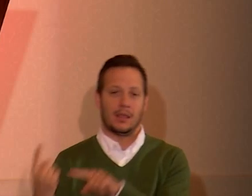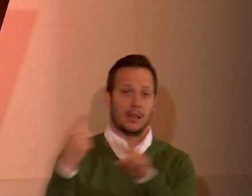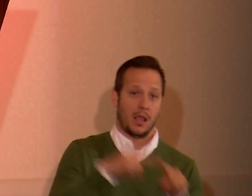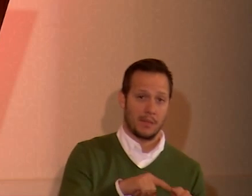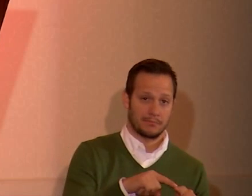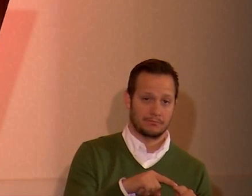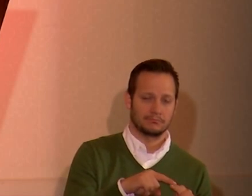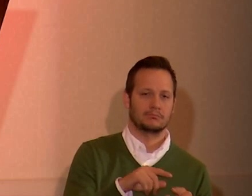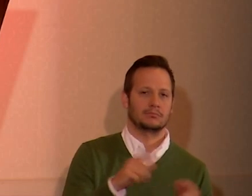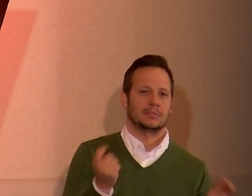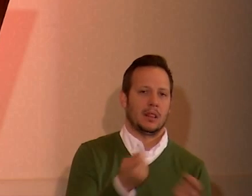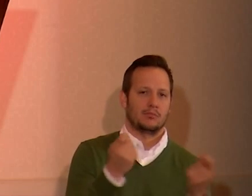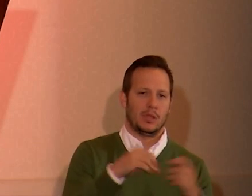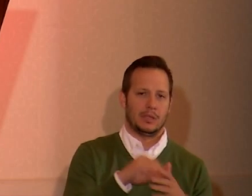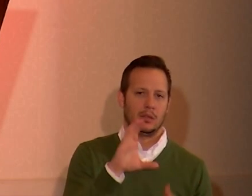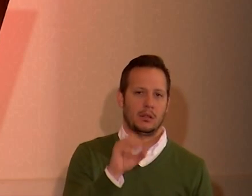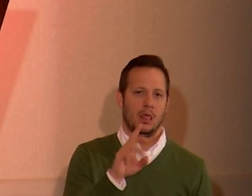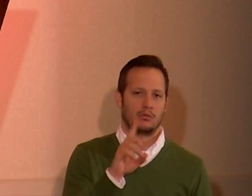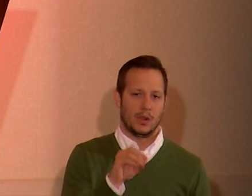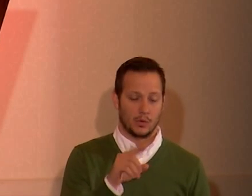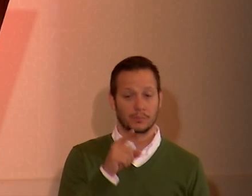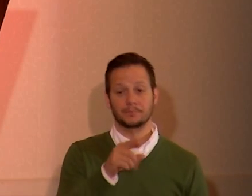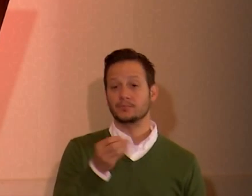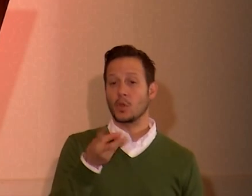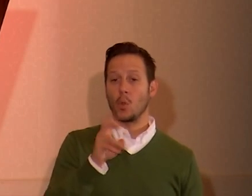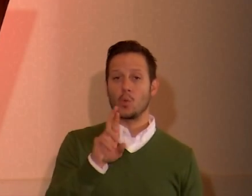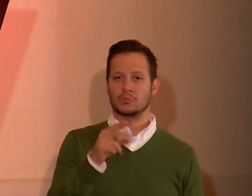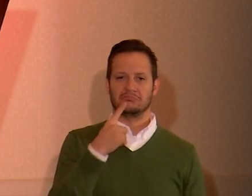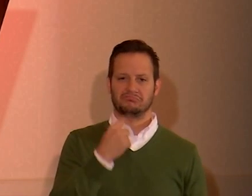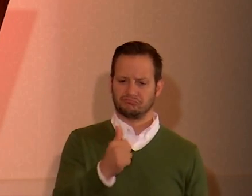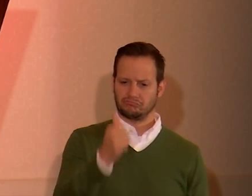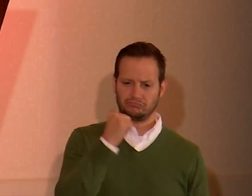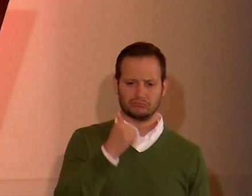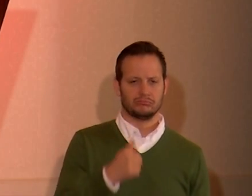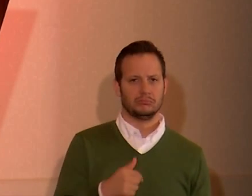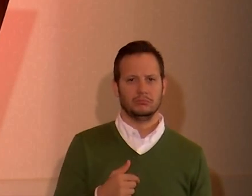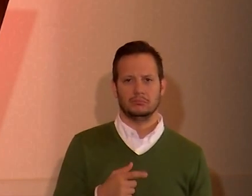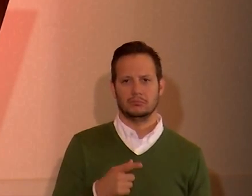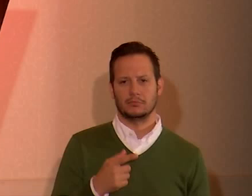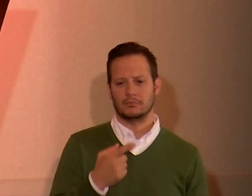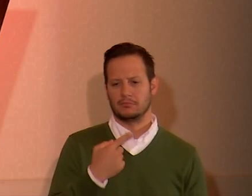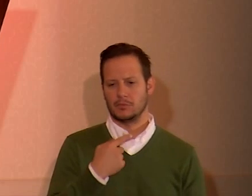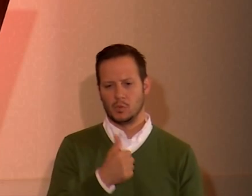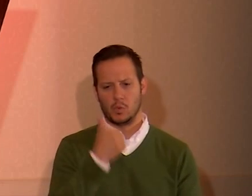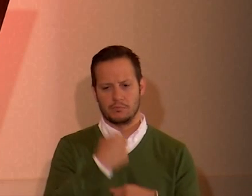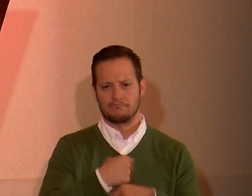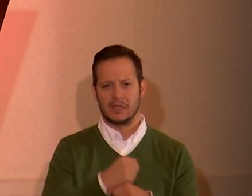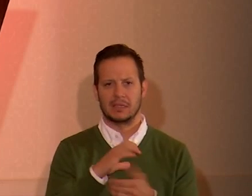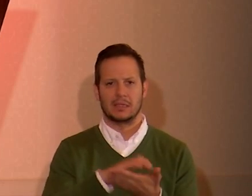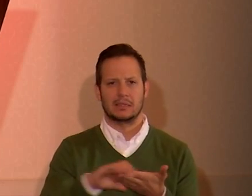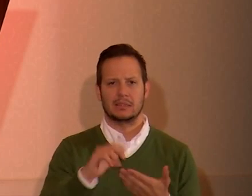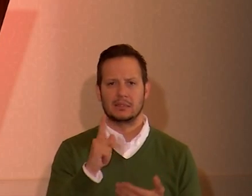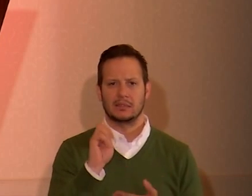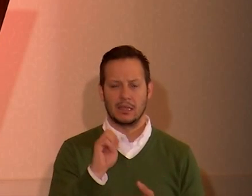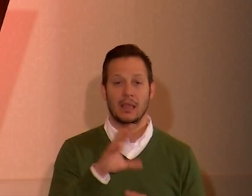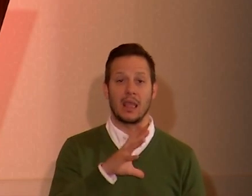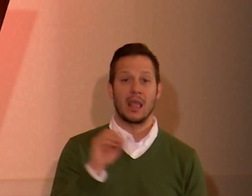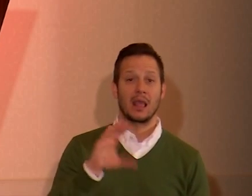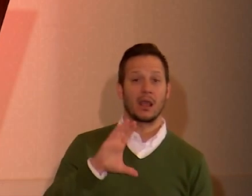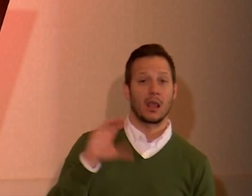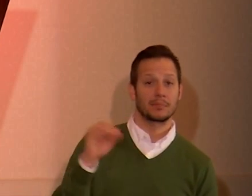Colorado. The owner of the bakery refused to take the order for his cake masterpiece, and in fact, believe it or not, the company's name